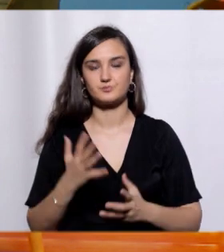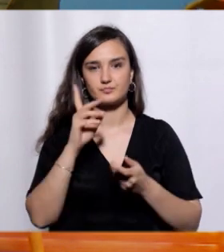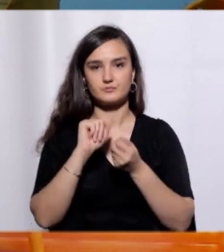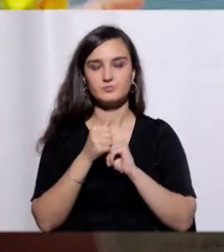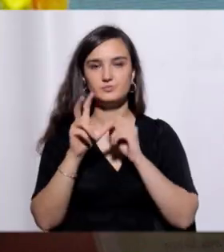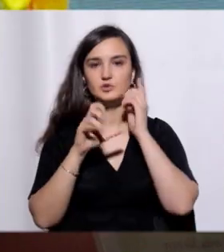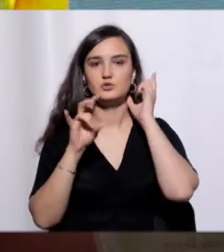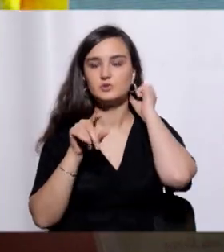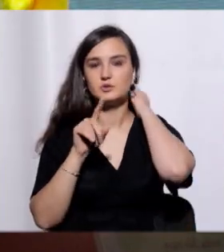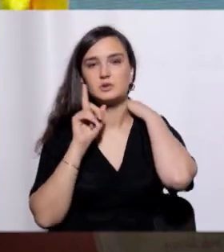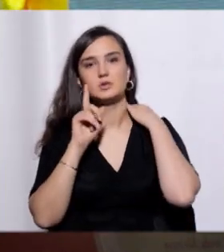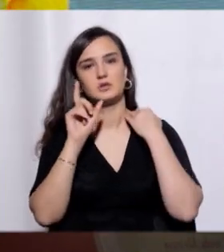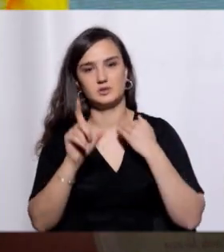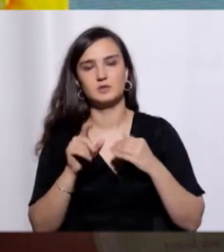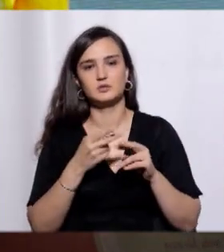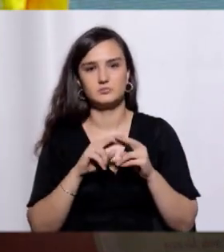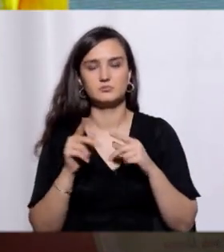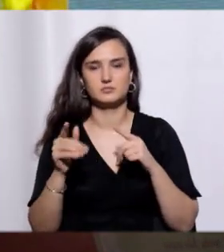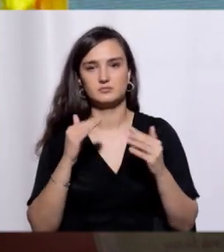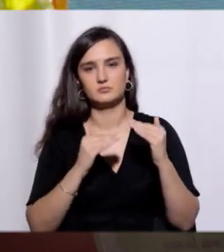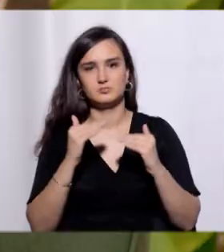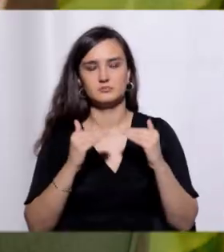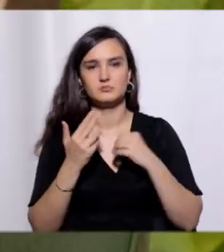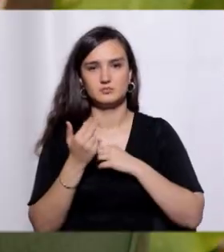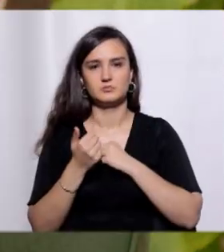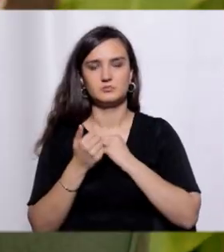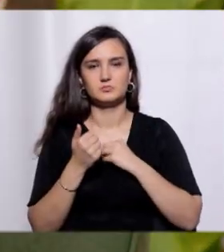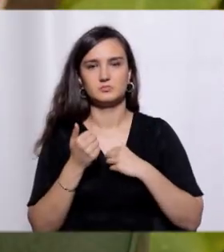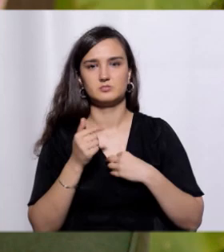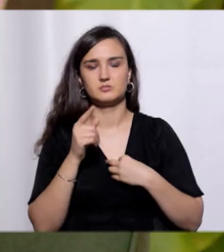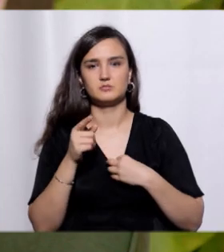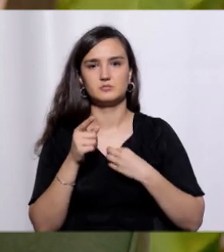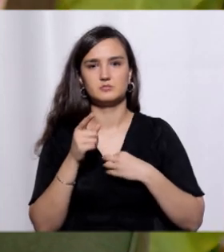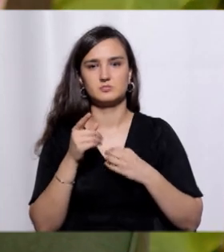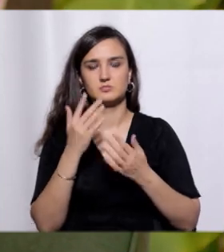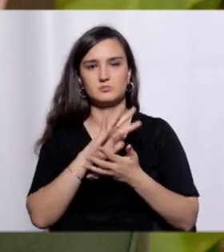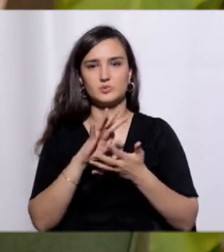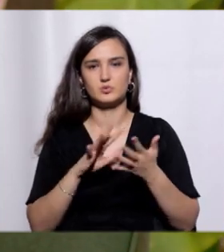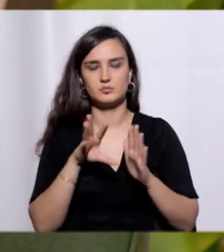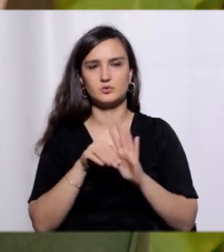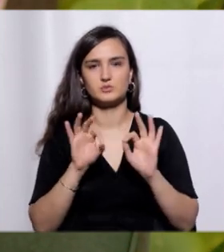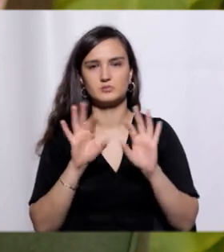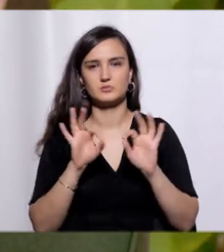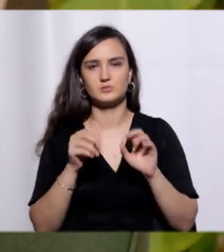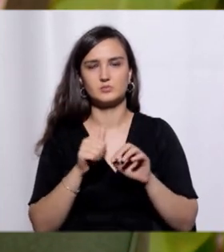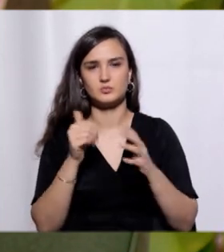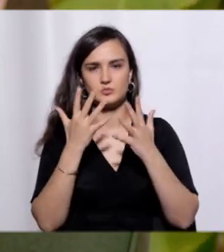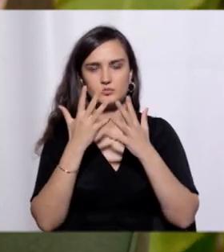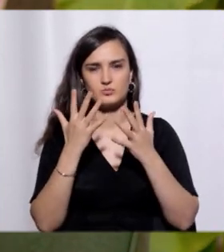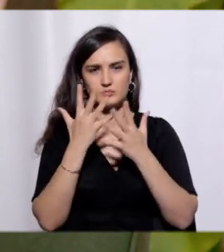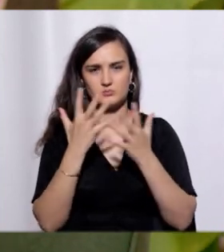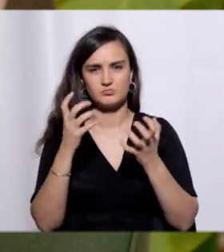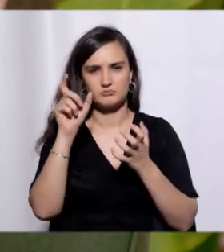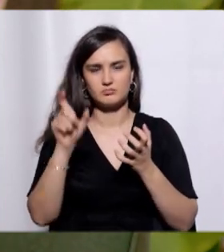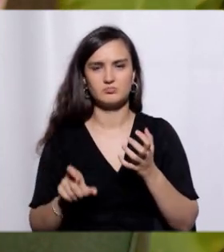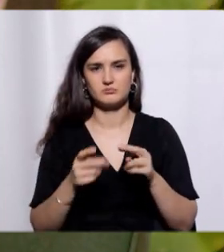Jane is a lot younger, so there's a big age gap between them. Yes, and in the novel, he's described as a dark man